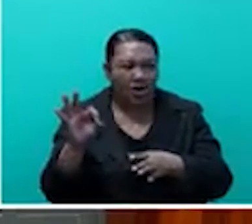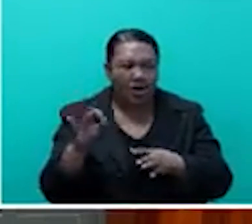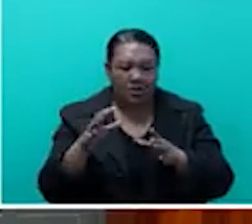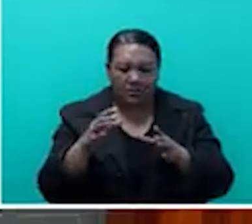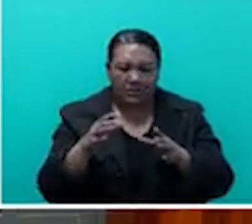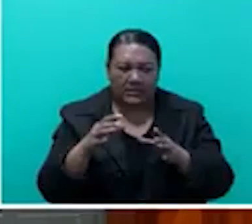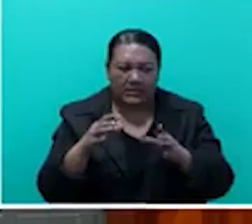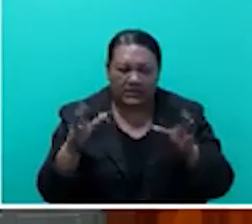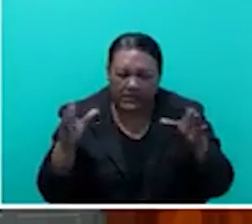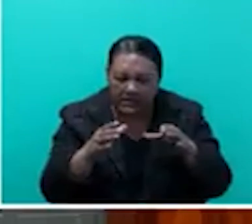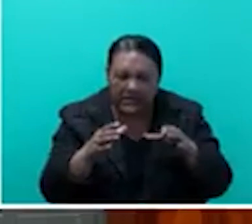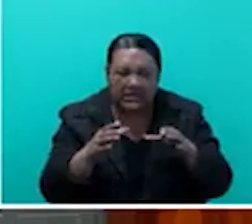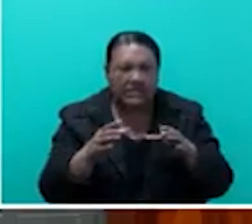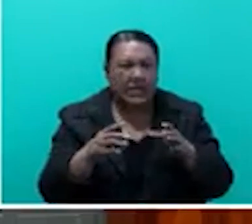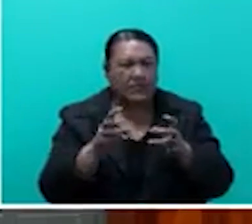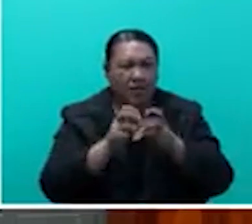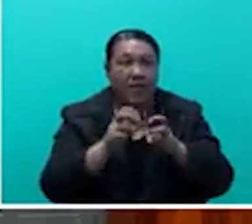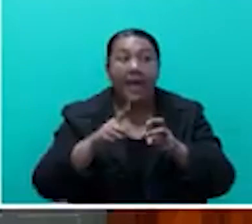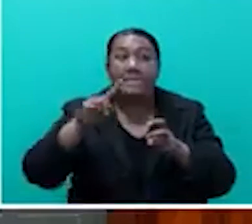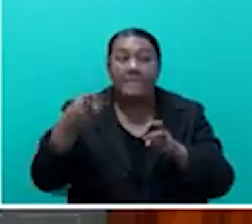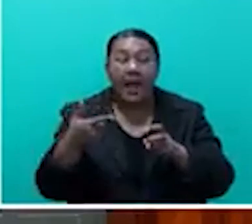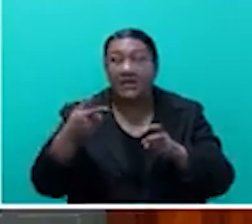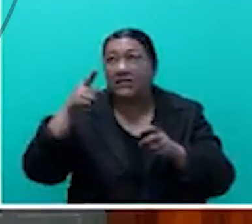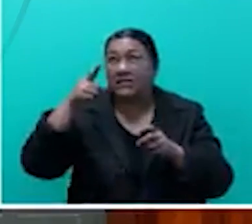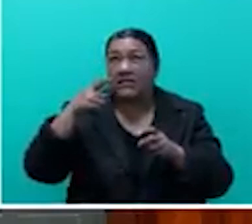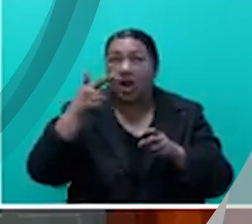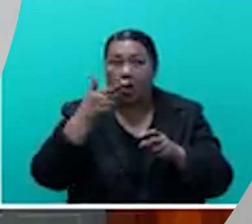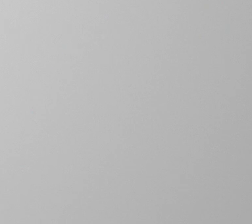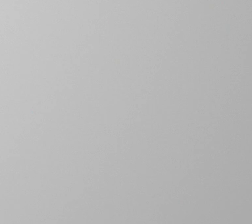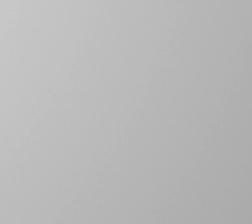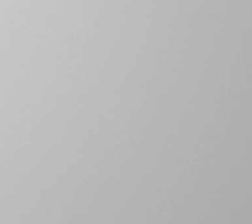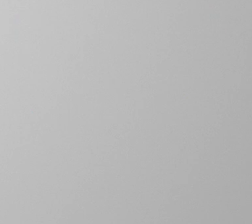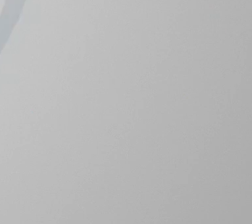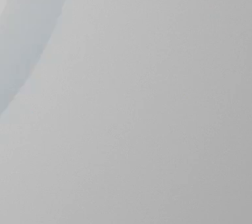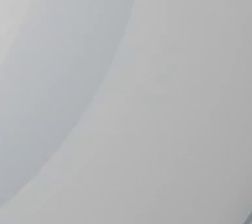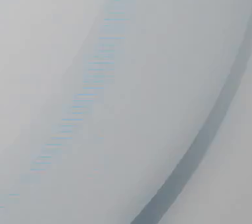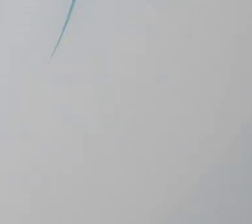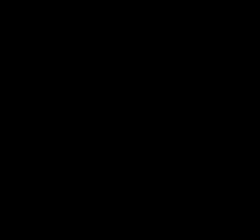Australia continue to maintain a loan scheme for tertiary education.